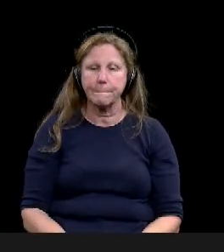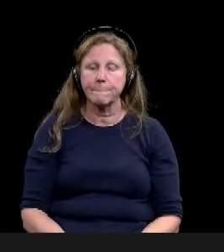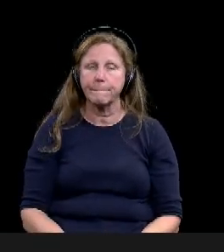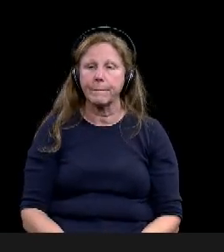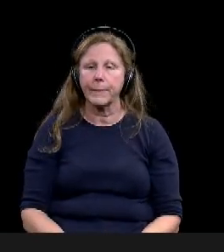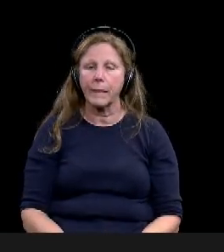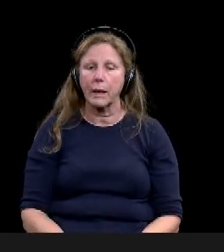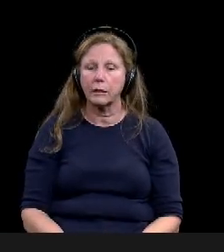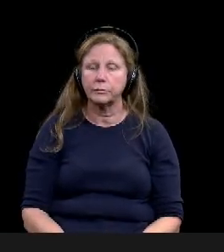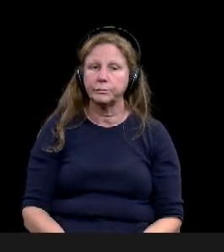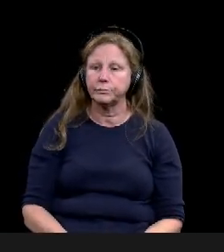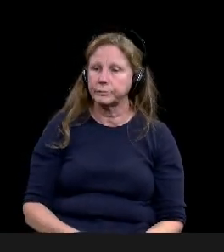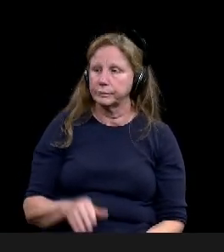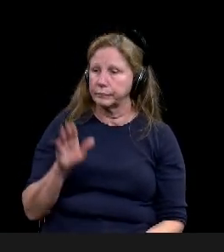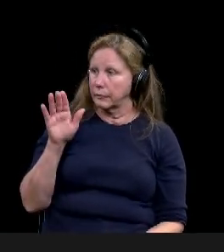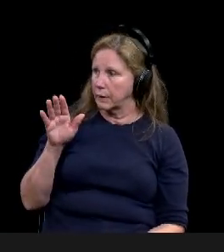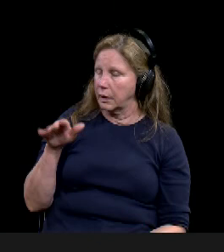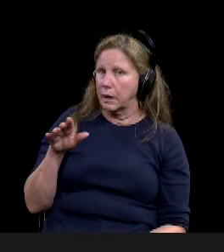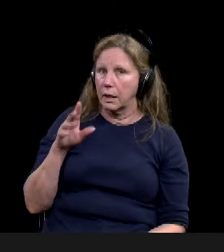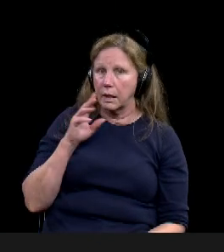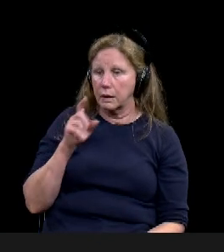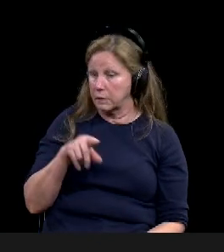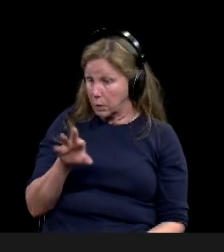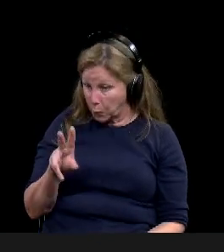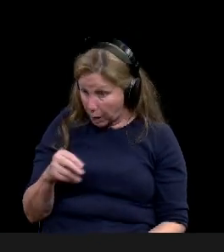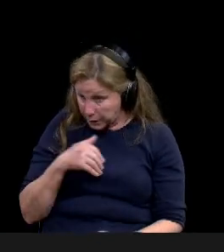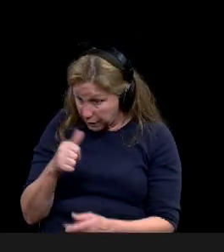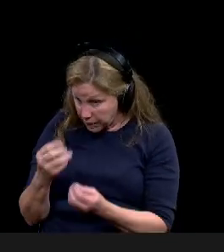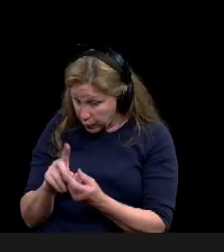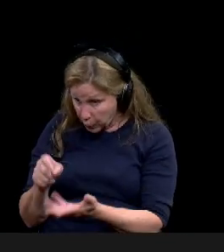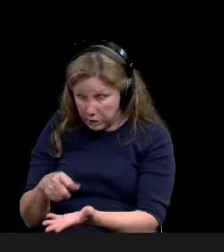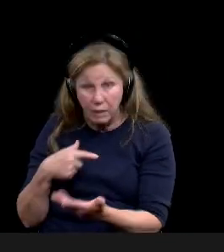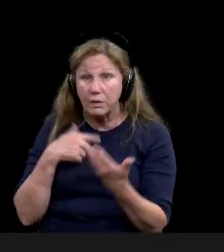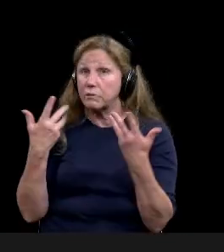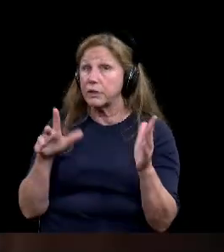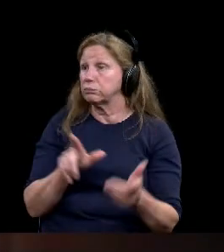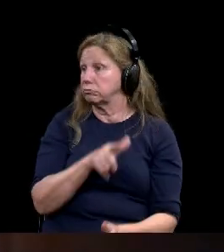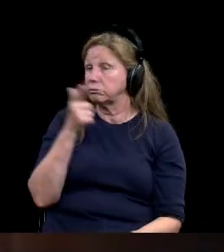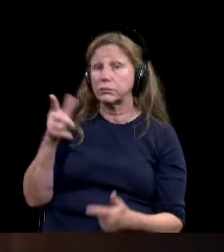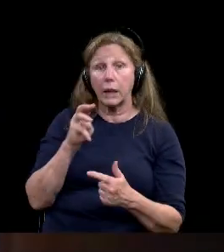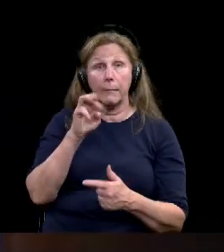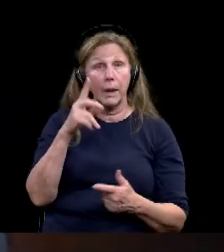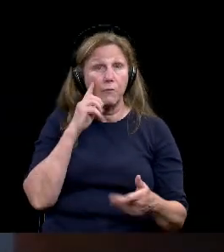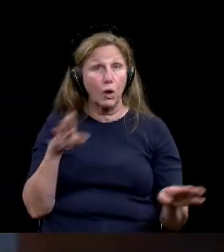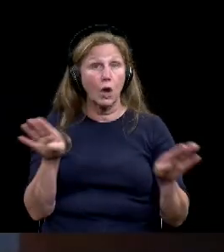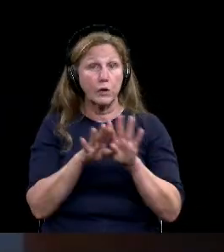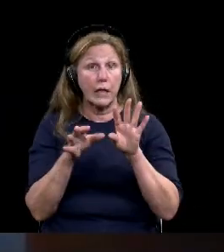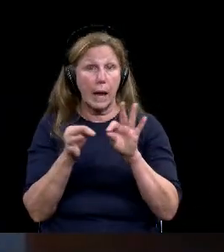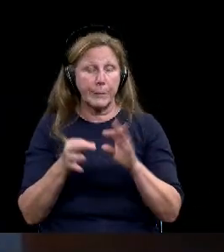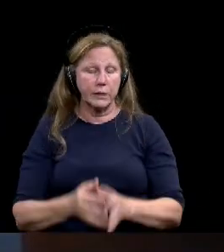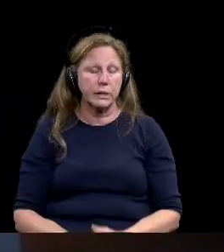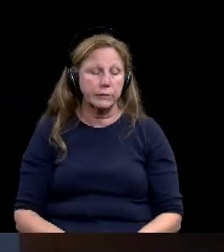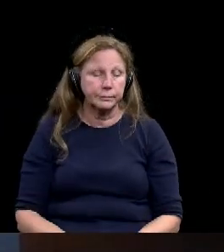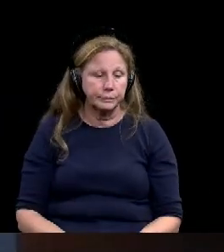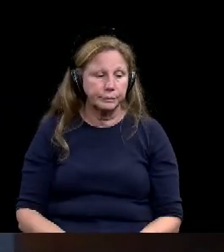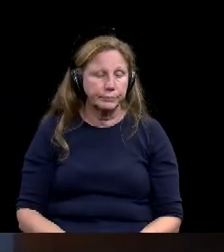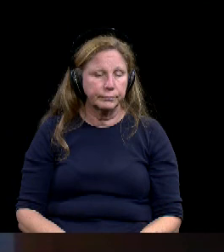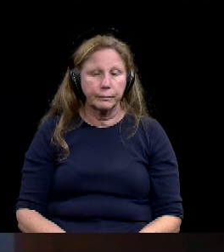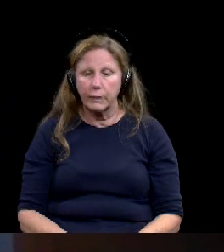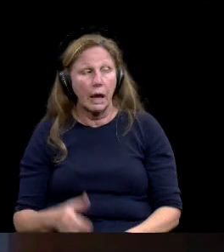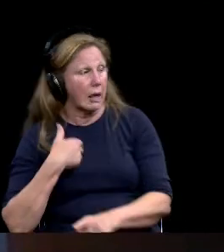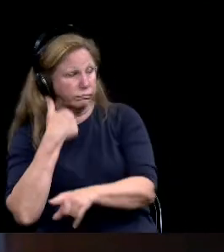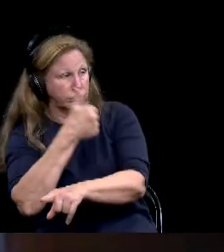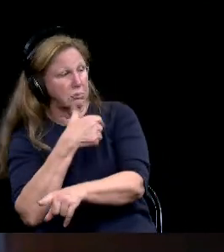comments. No, thank you. I'm good. Thanks, Robin. Thanks everyone again for being on this call. As a reminder, there will be